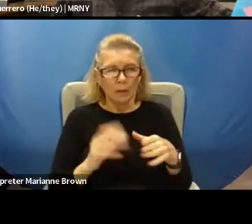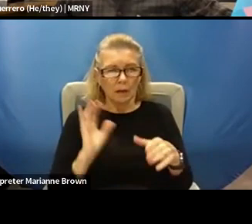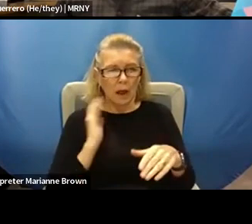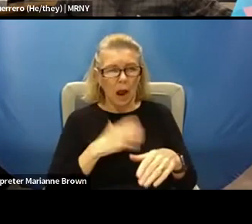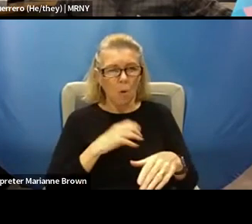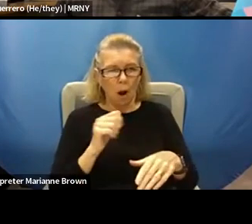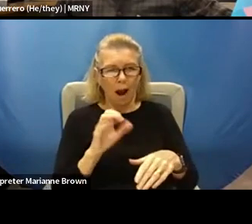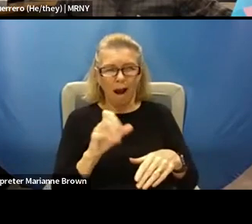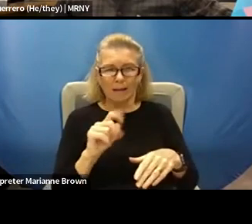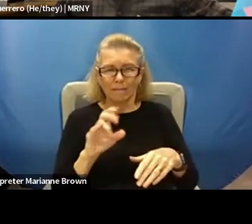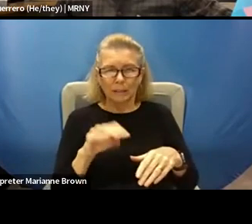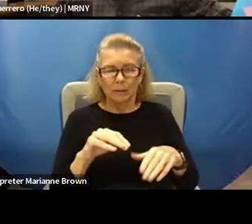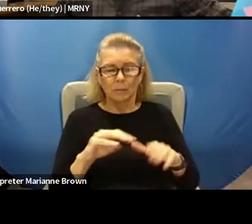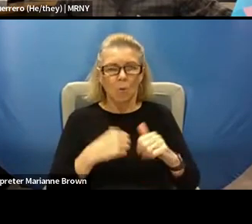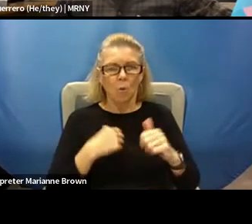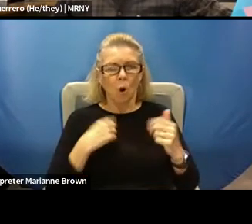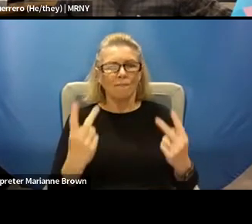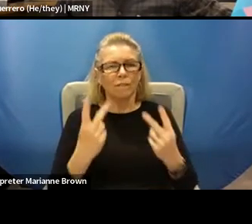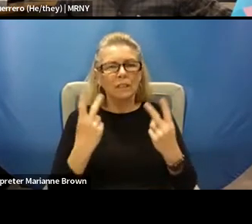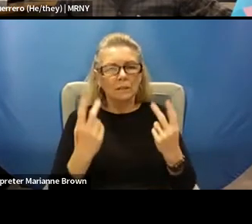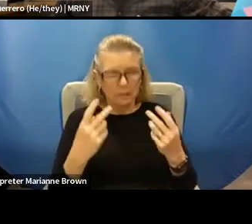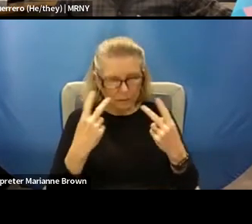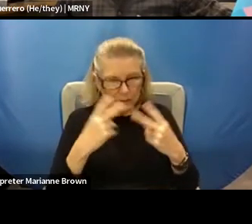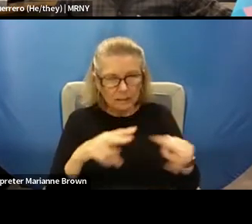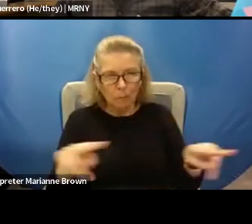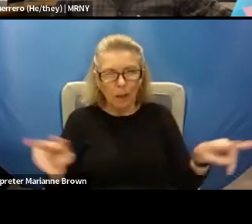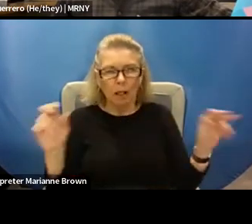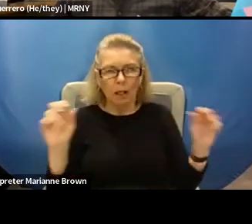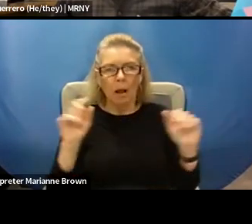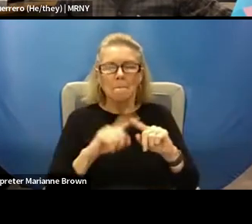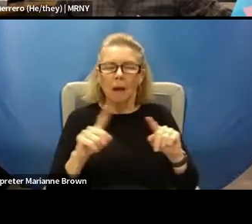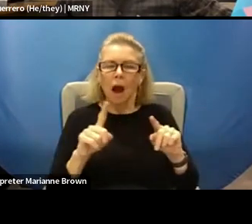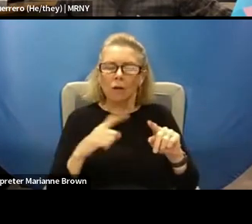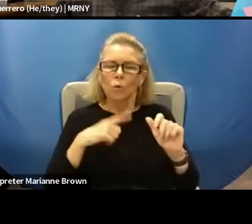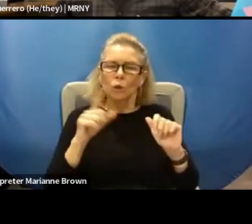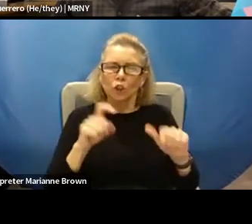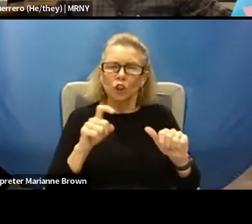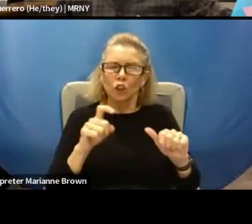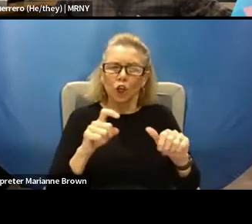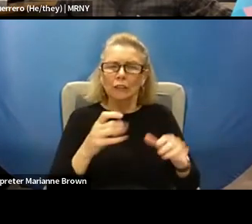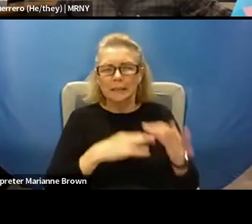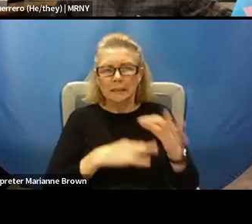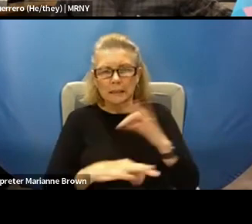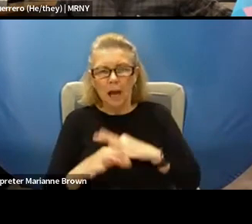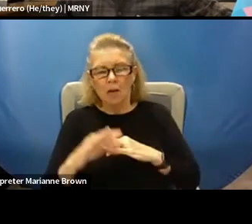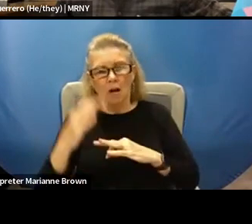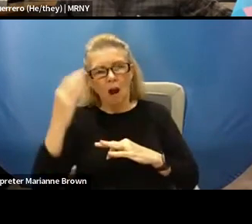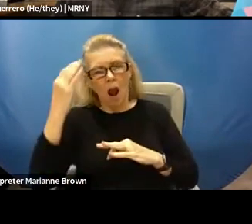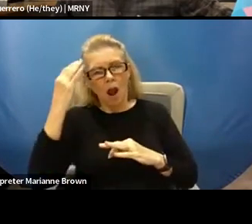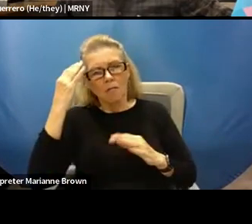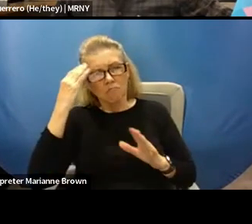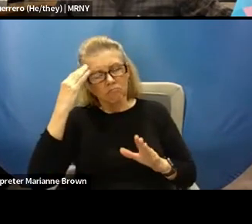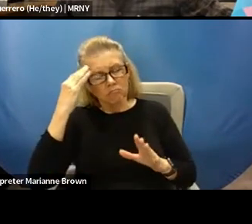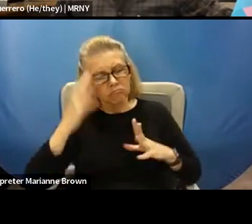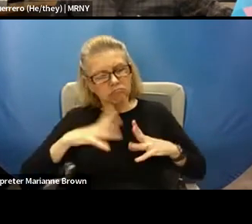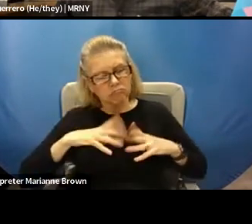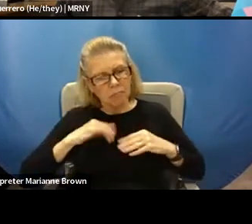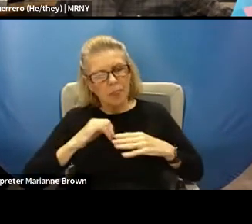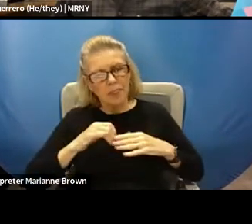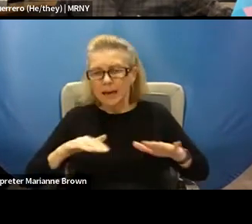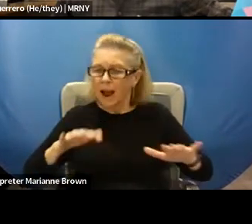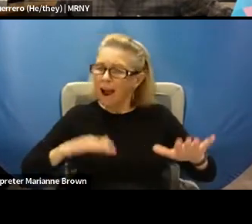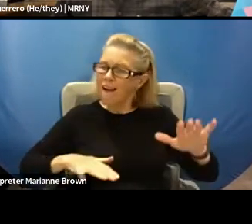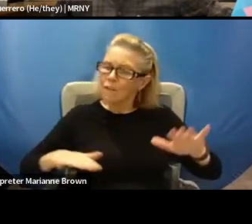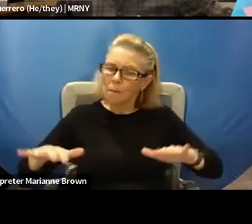visible, but rather that we should really understand and acknowledge that everybody's kind of entering this at